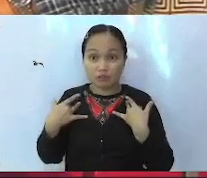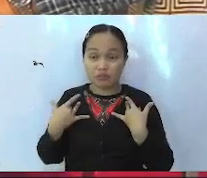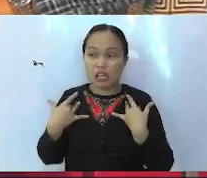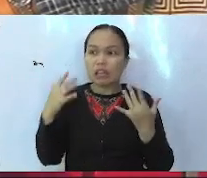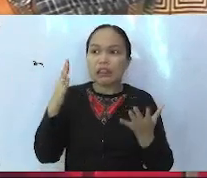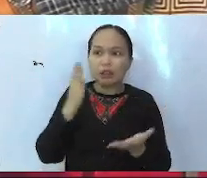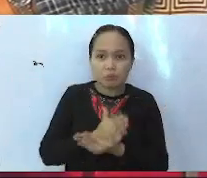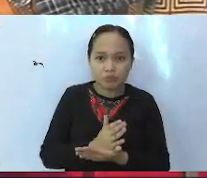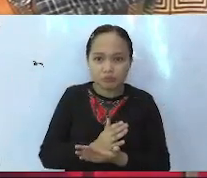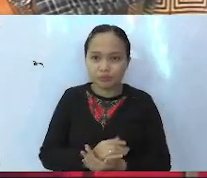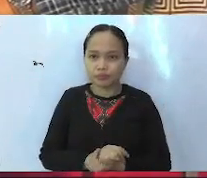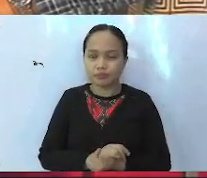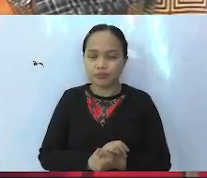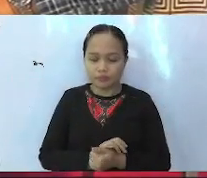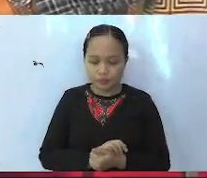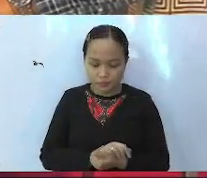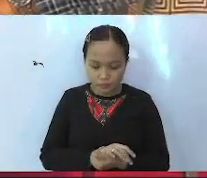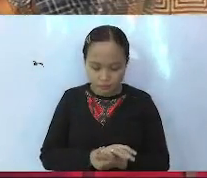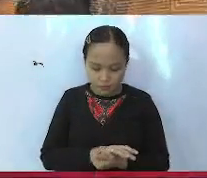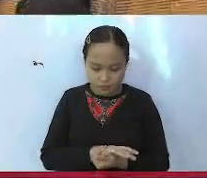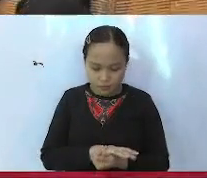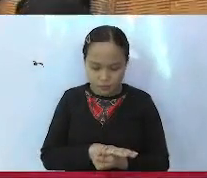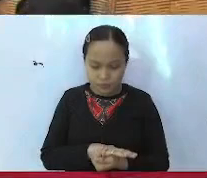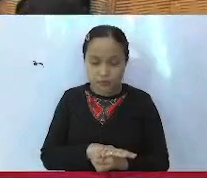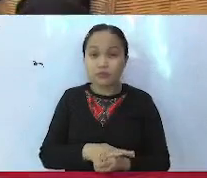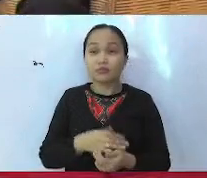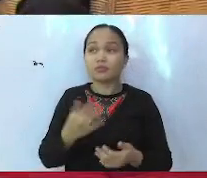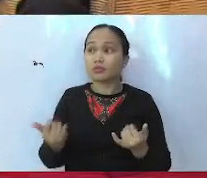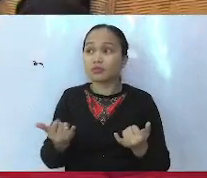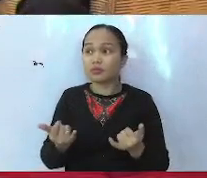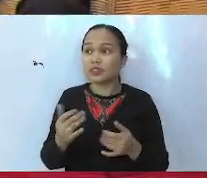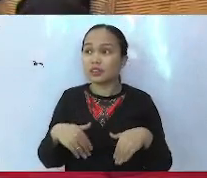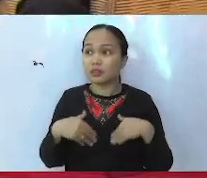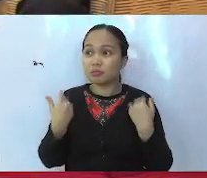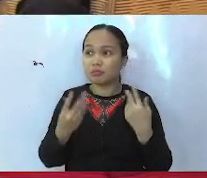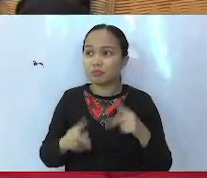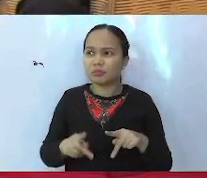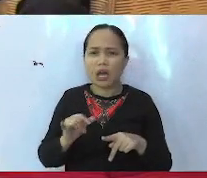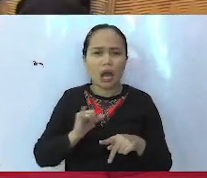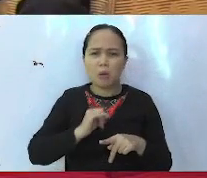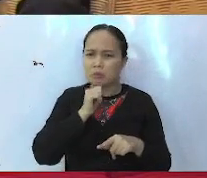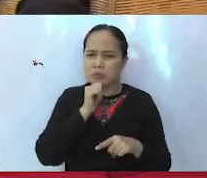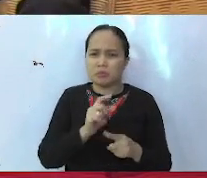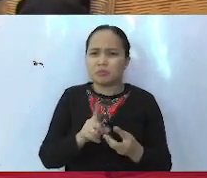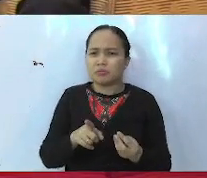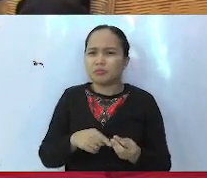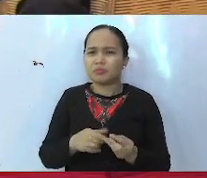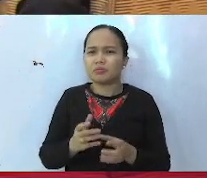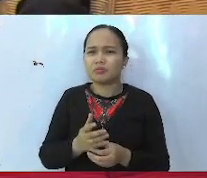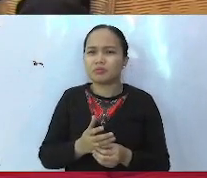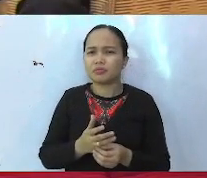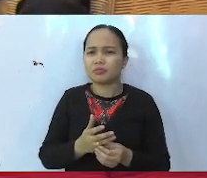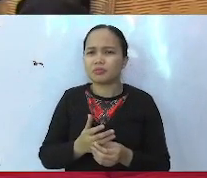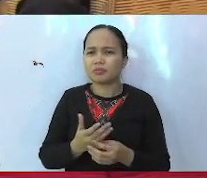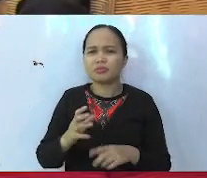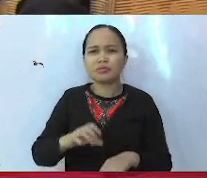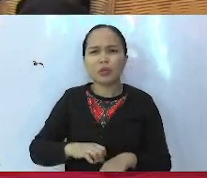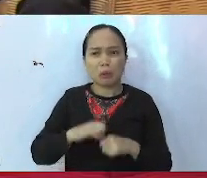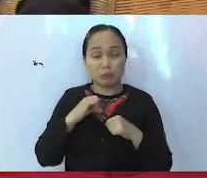You see? Yeah, listen, young people, I'm not bragging, but the devil